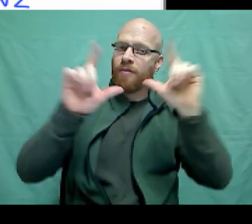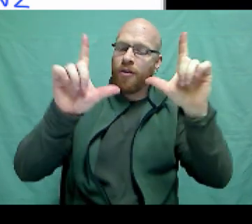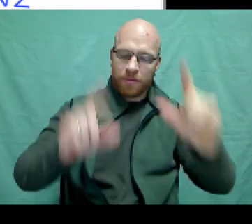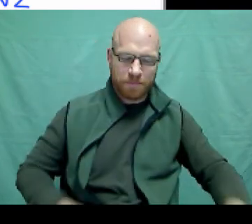vlog.